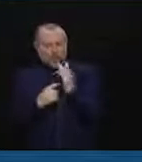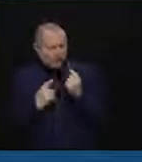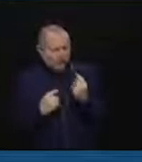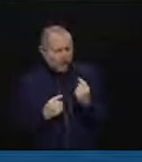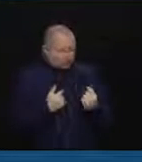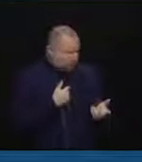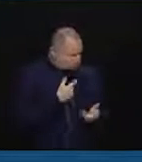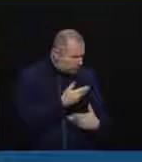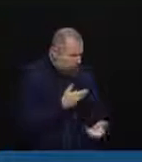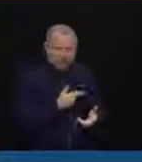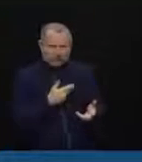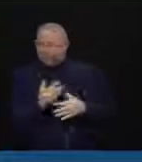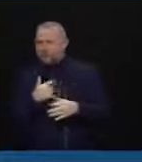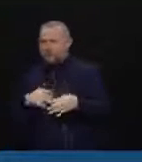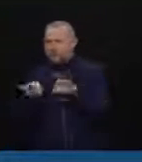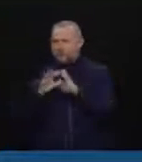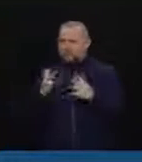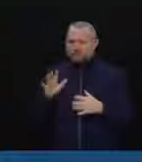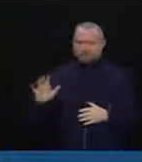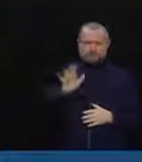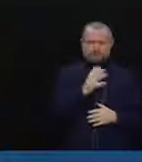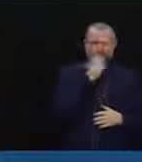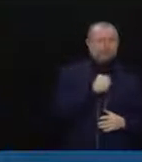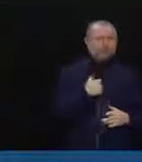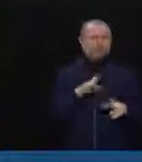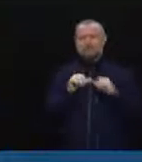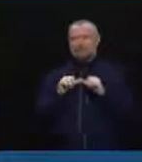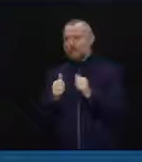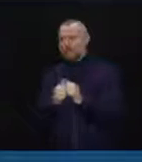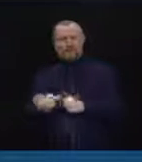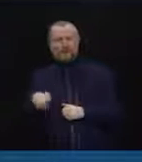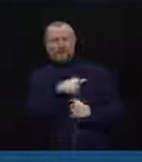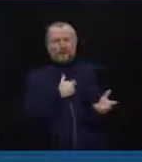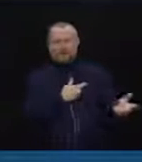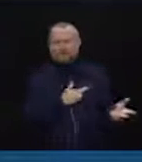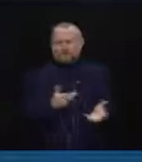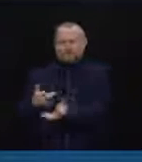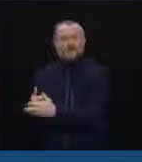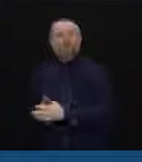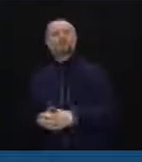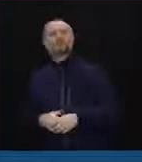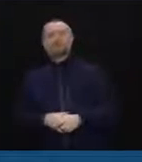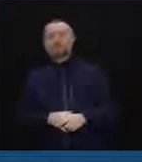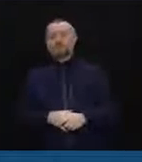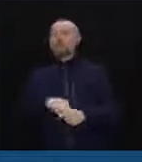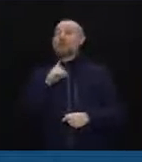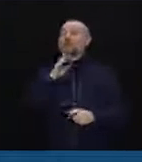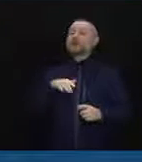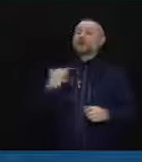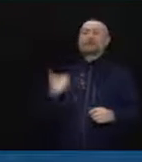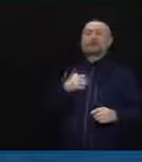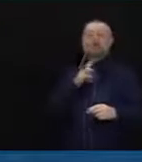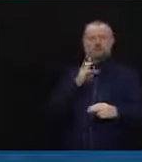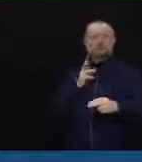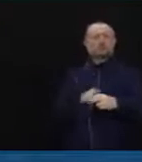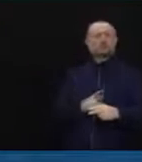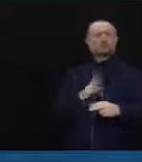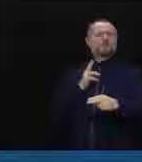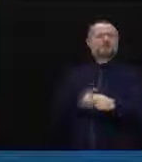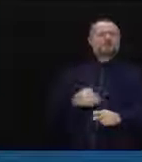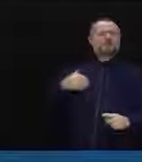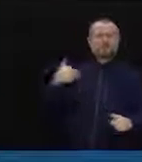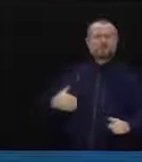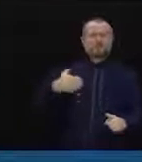going to continue working with them as well. Another issue, as I mentioned a couple times now, is this long COVID. And I am